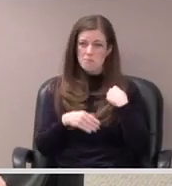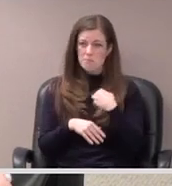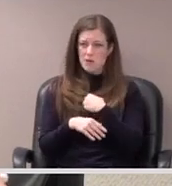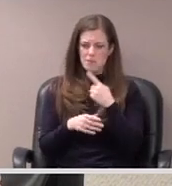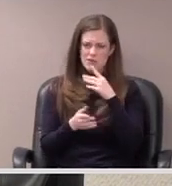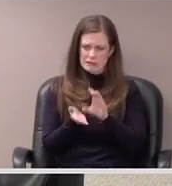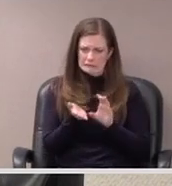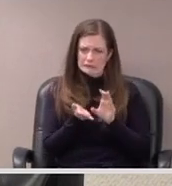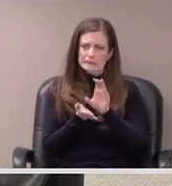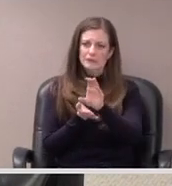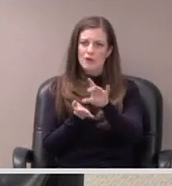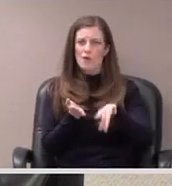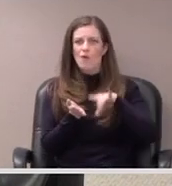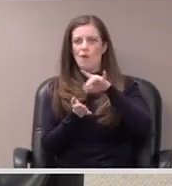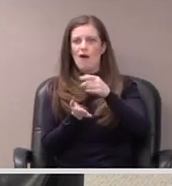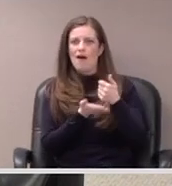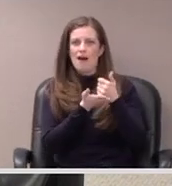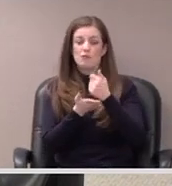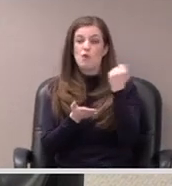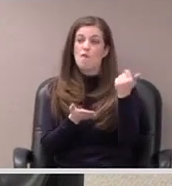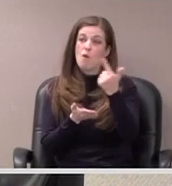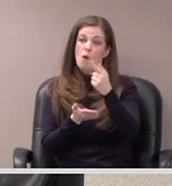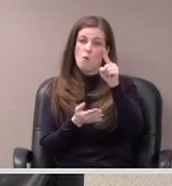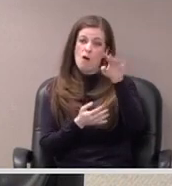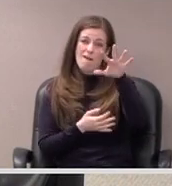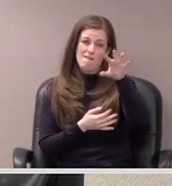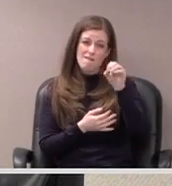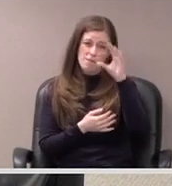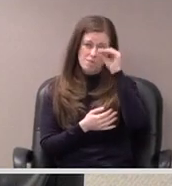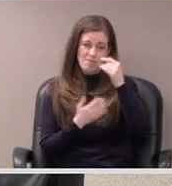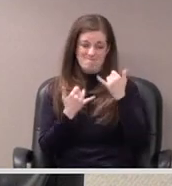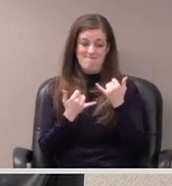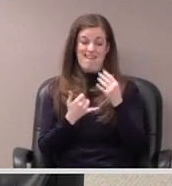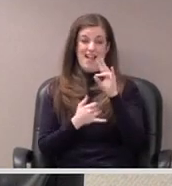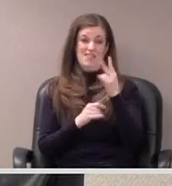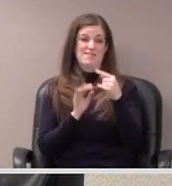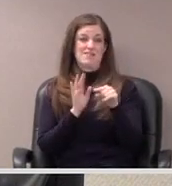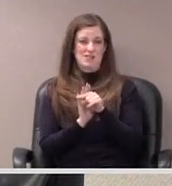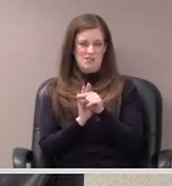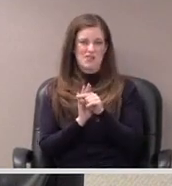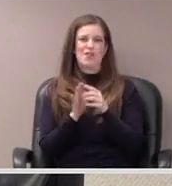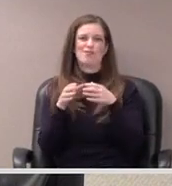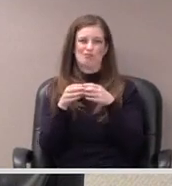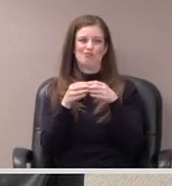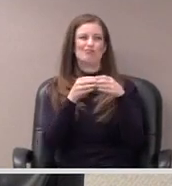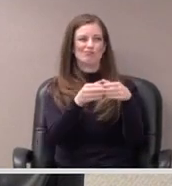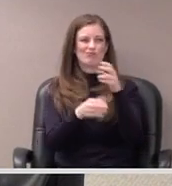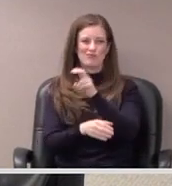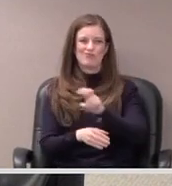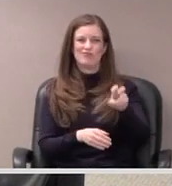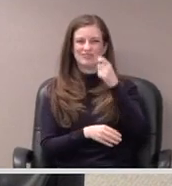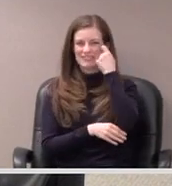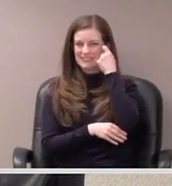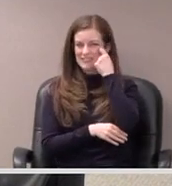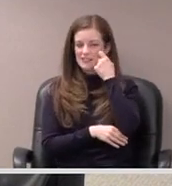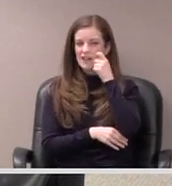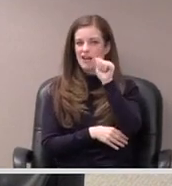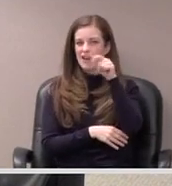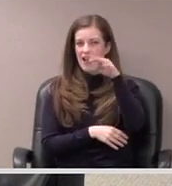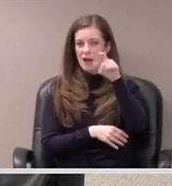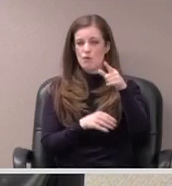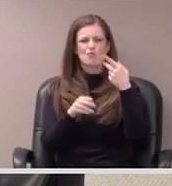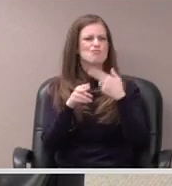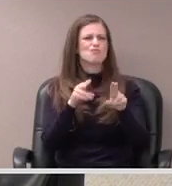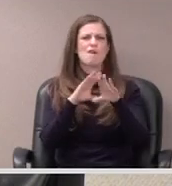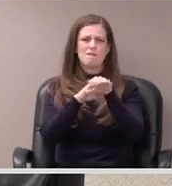in an effort to have all 150 boys, now seventh graders, make the trip this April. Here's a short